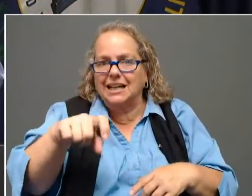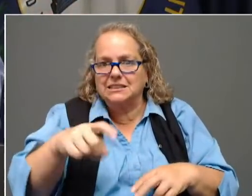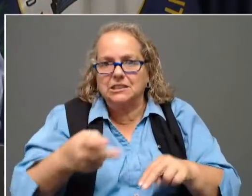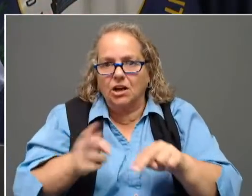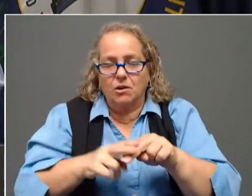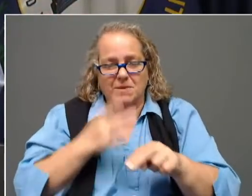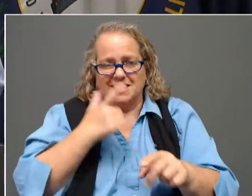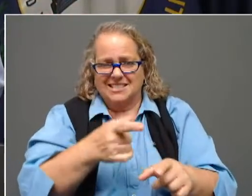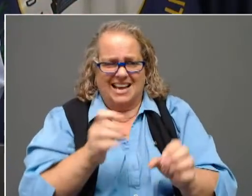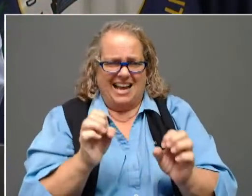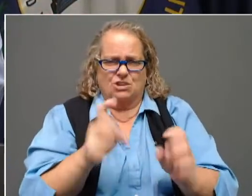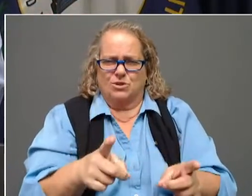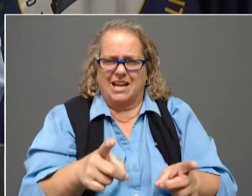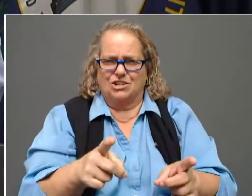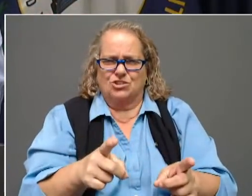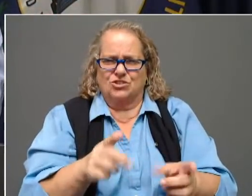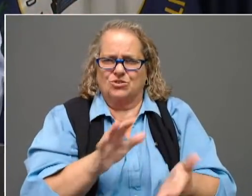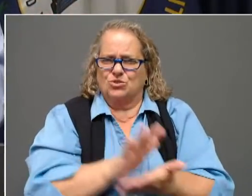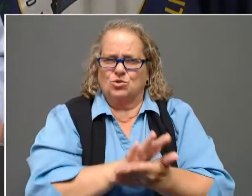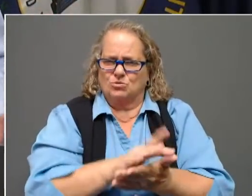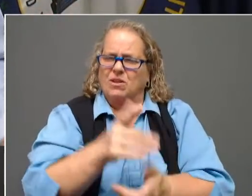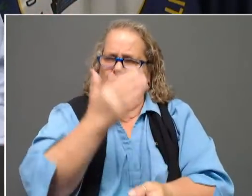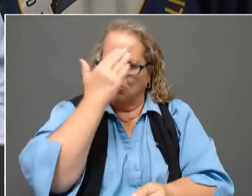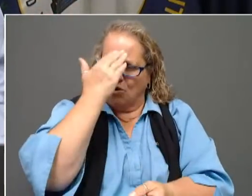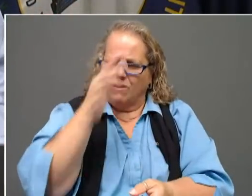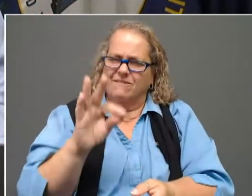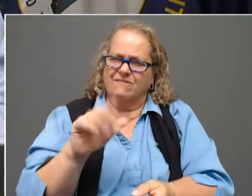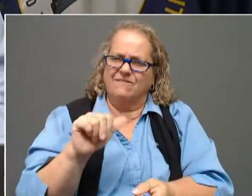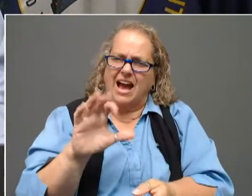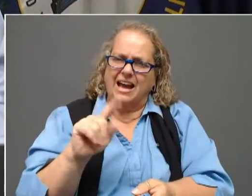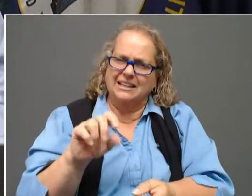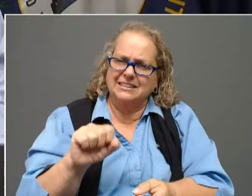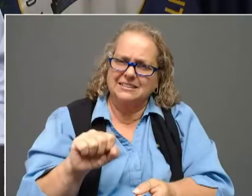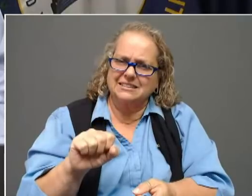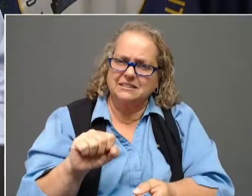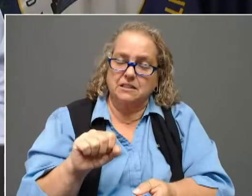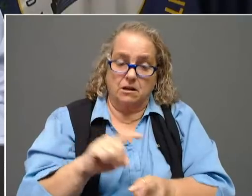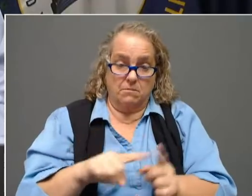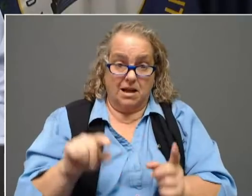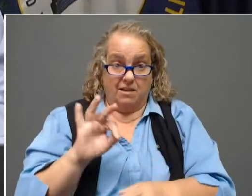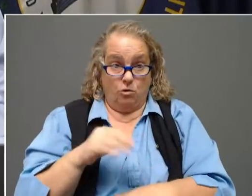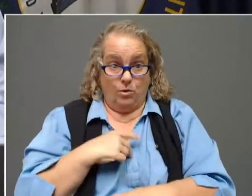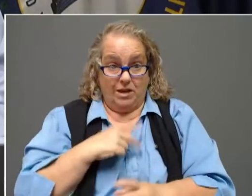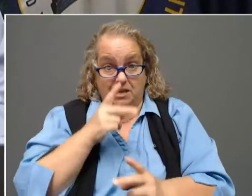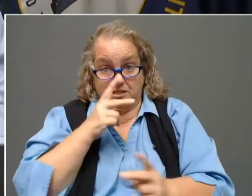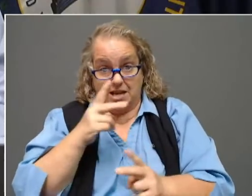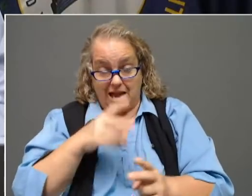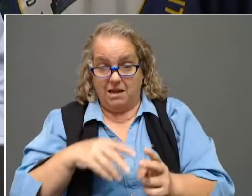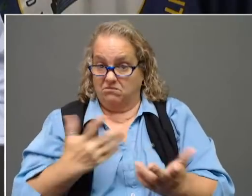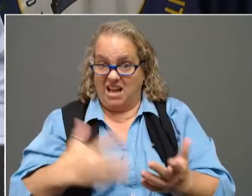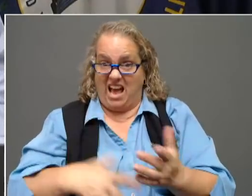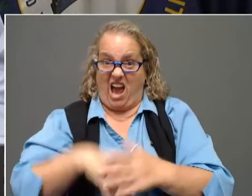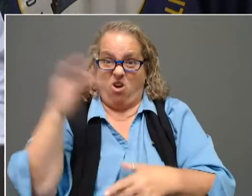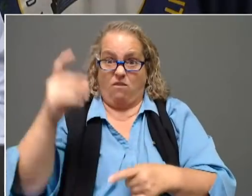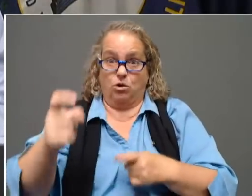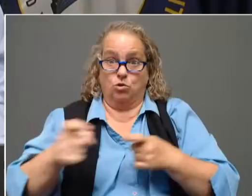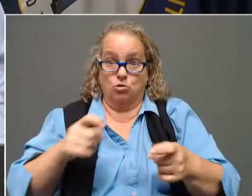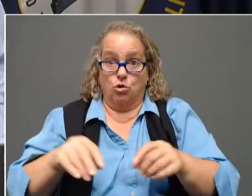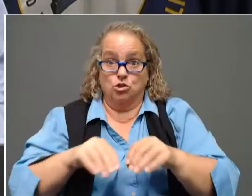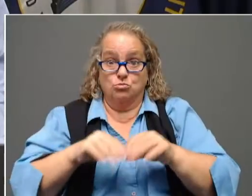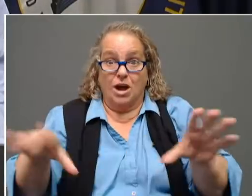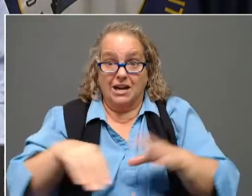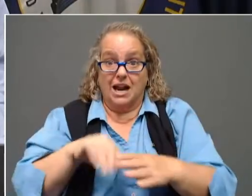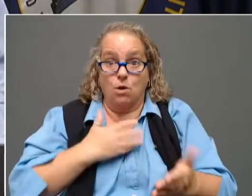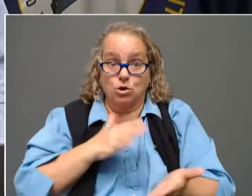facts on this virus. But if we are seeing out-of-control spread in our school systems, and we're not seeing school